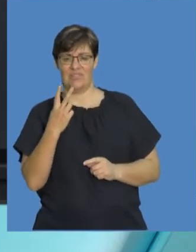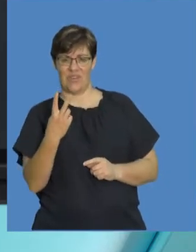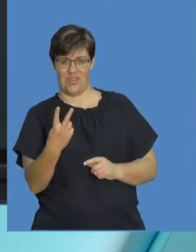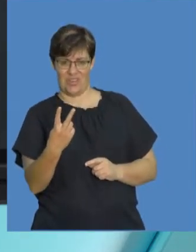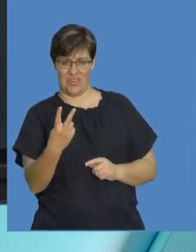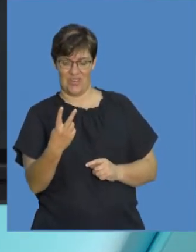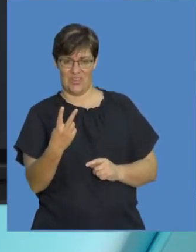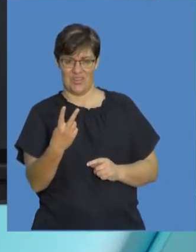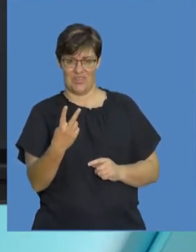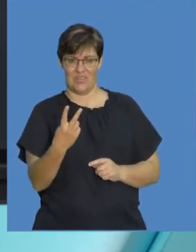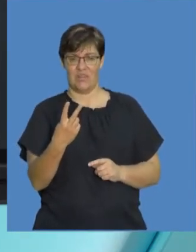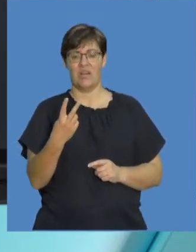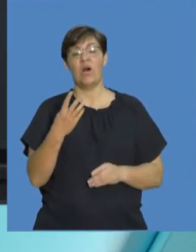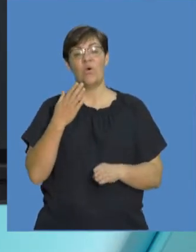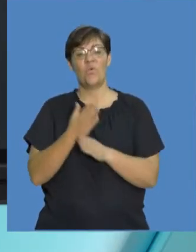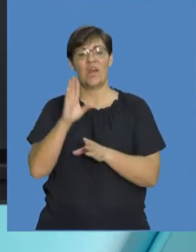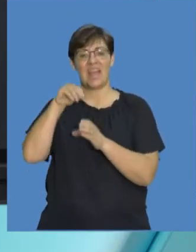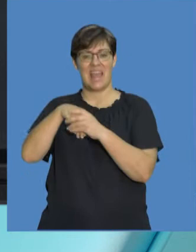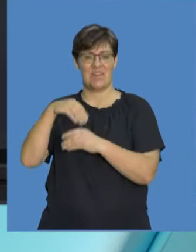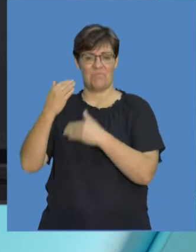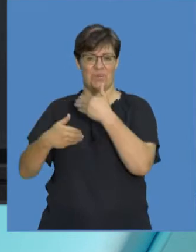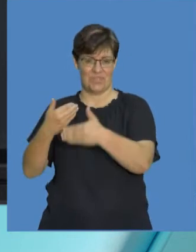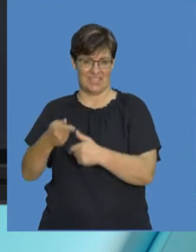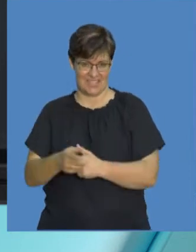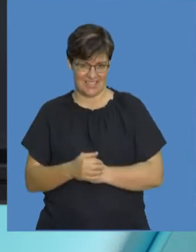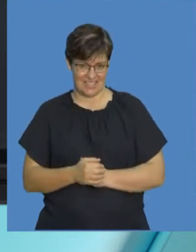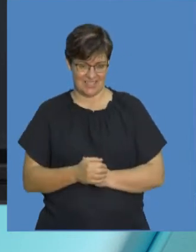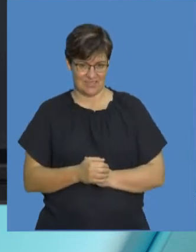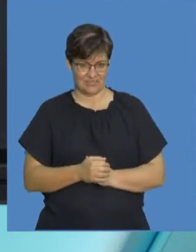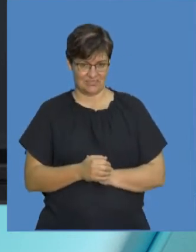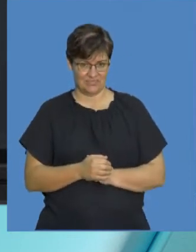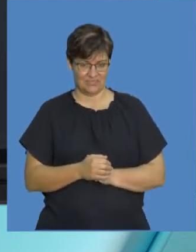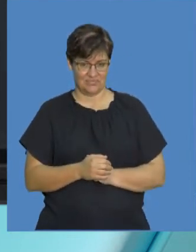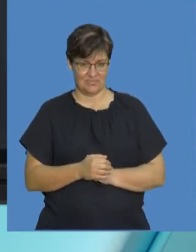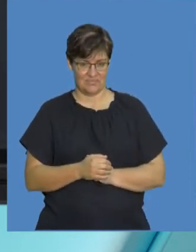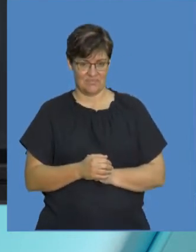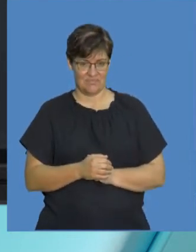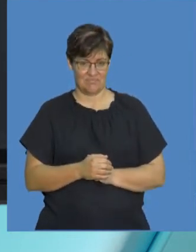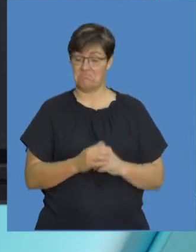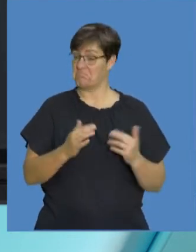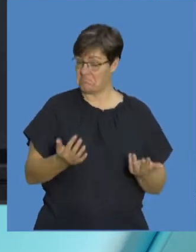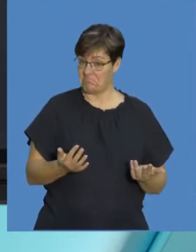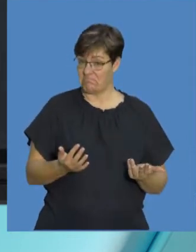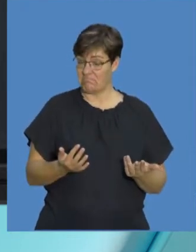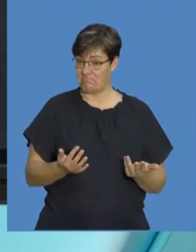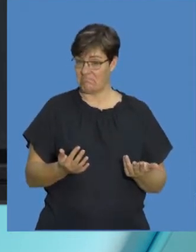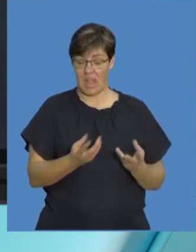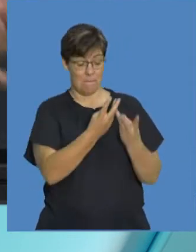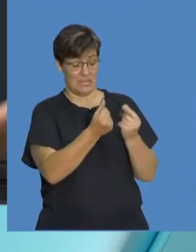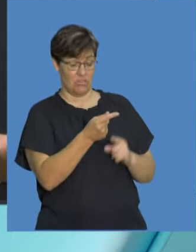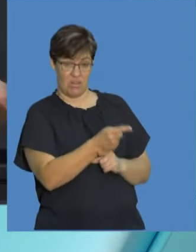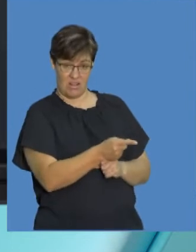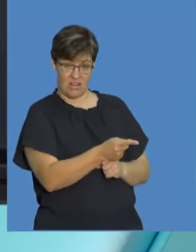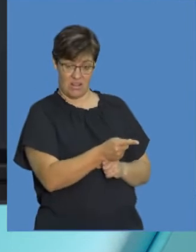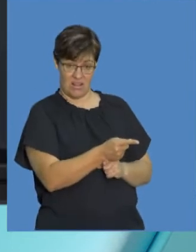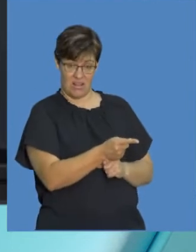transferred to your work in process. There we go. So, you've taken your